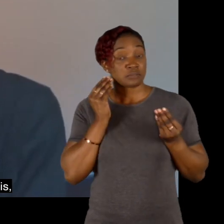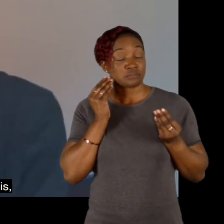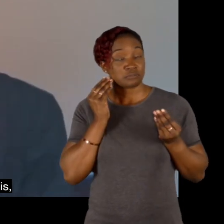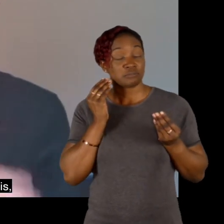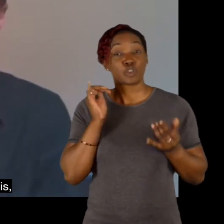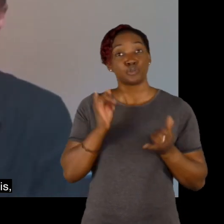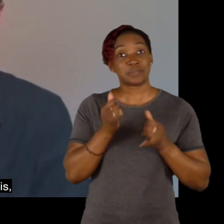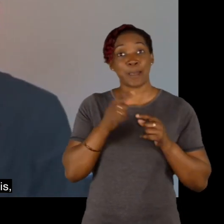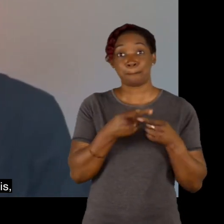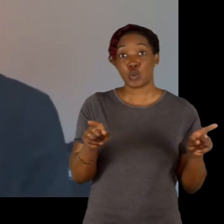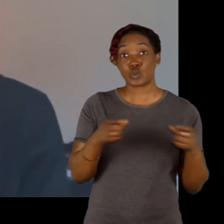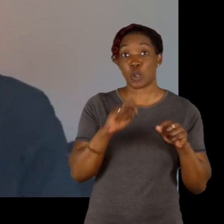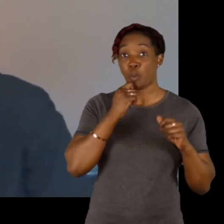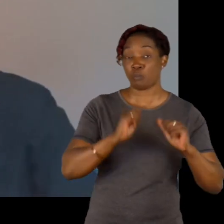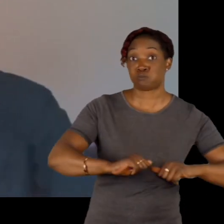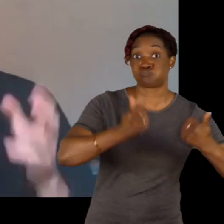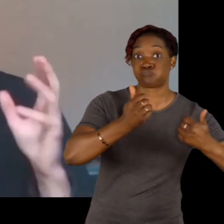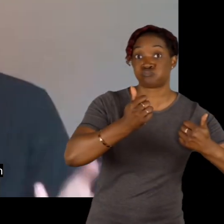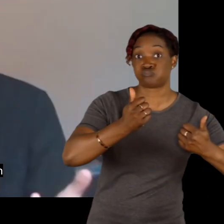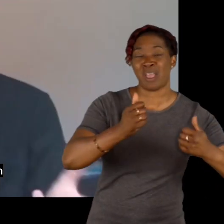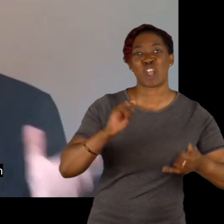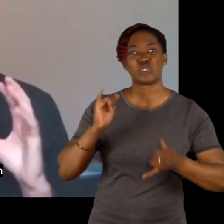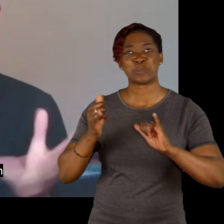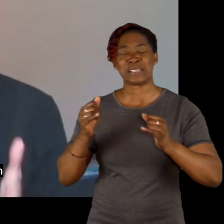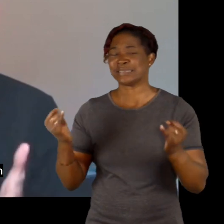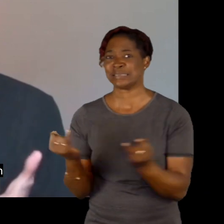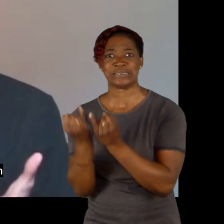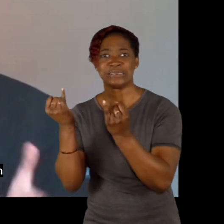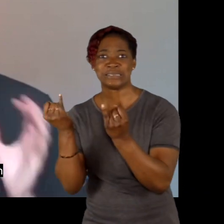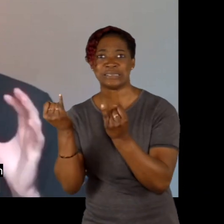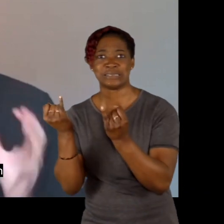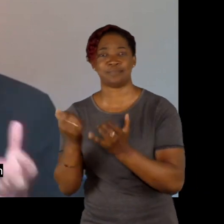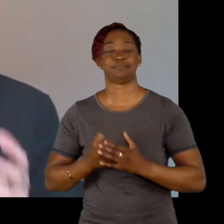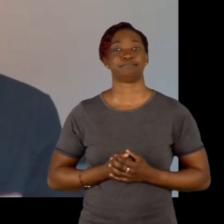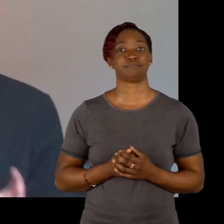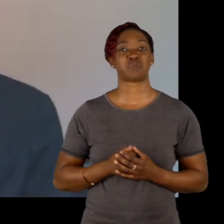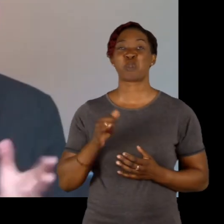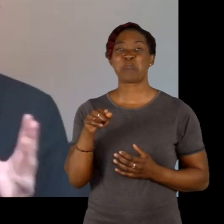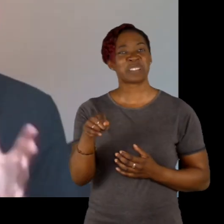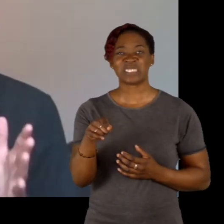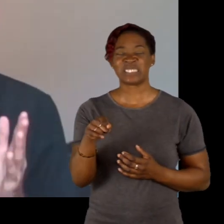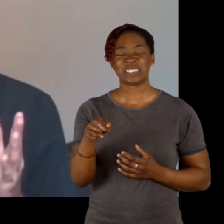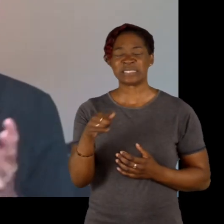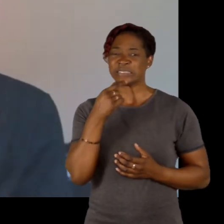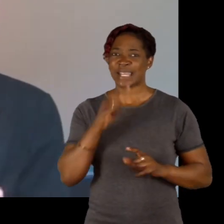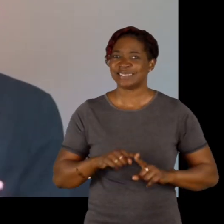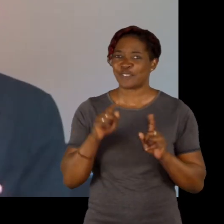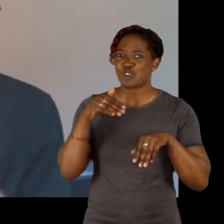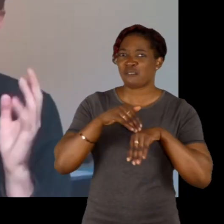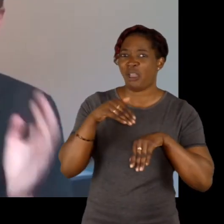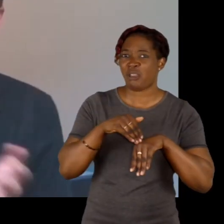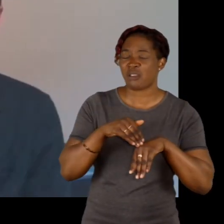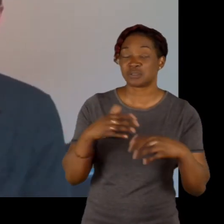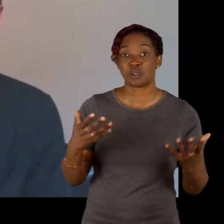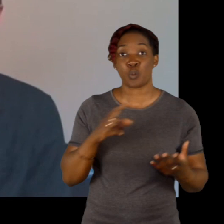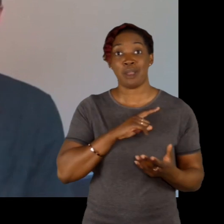that. Hopefully, when we listen to this, you'll see that at points the music's going to work with the scene, and then others it might clash a little bit, or